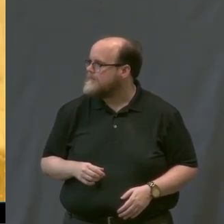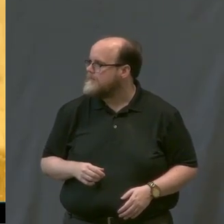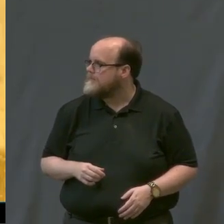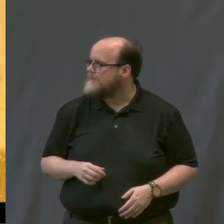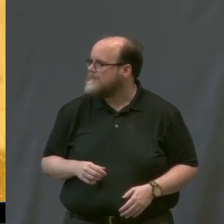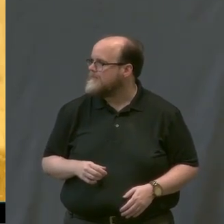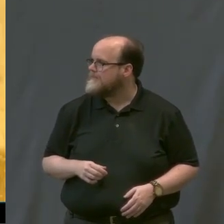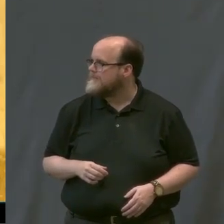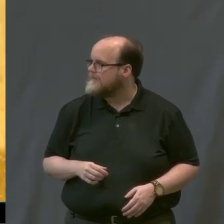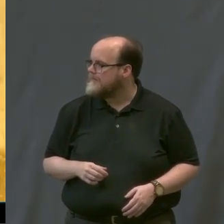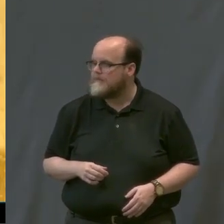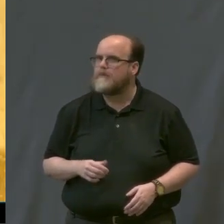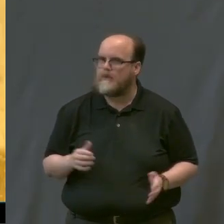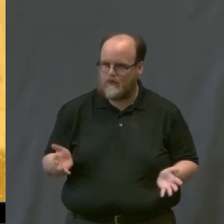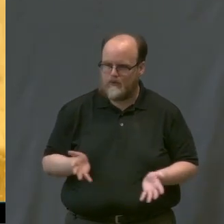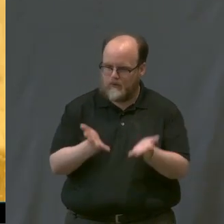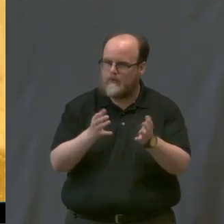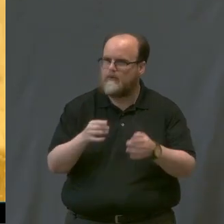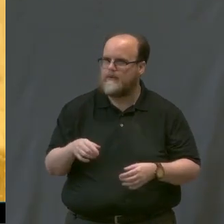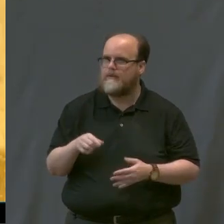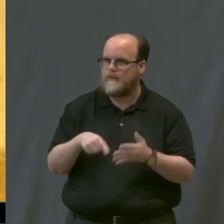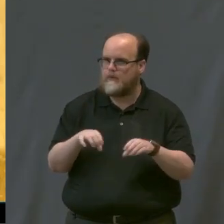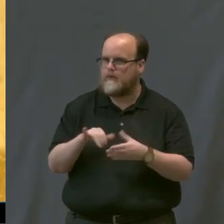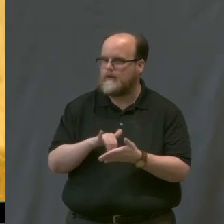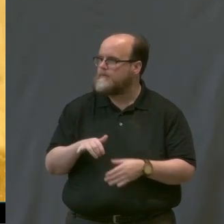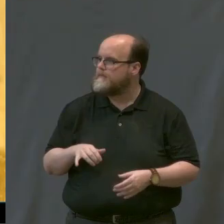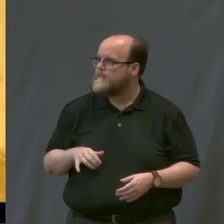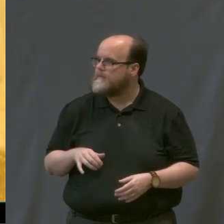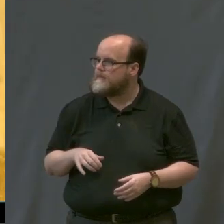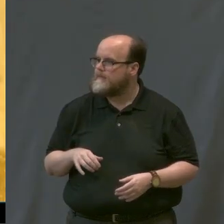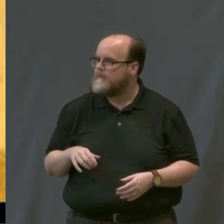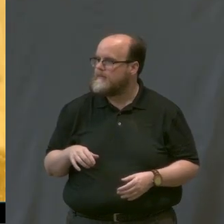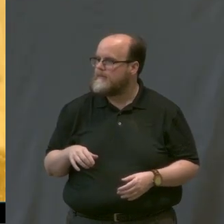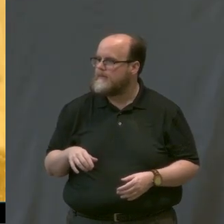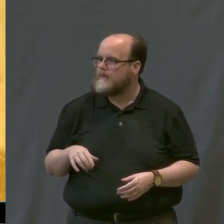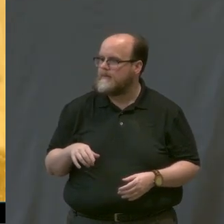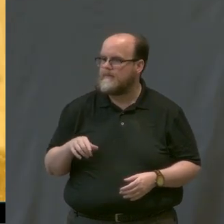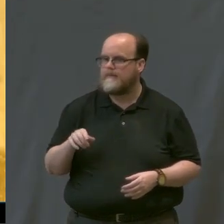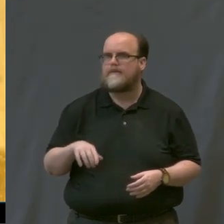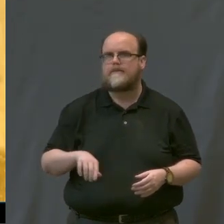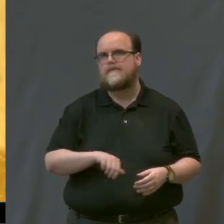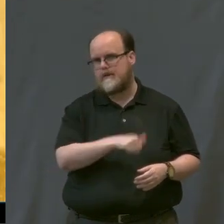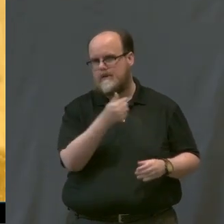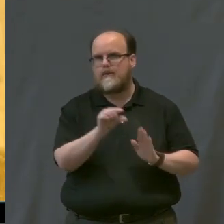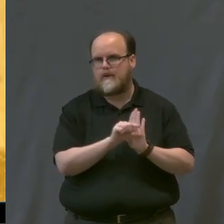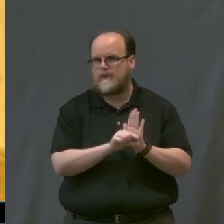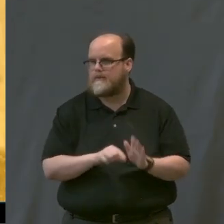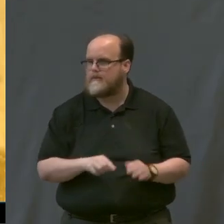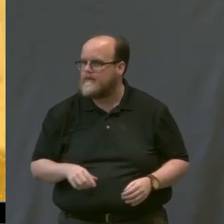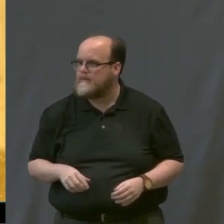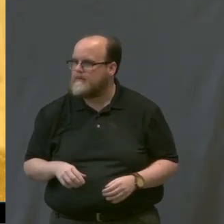You're encouraging them to do just that. Okay. Another gospel. Right, another gospel, correct. Yes.